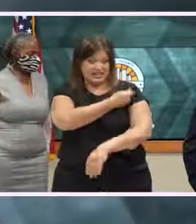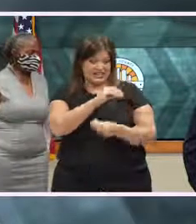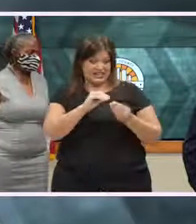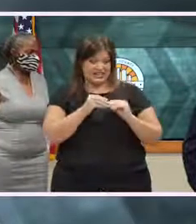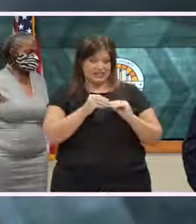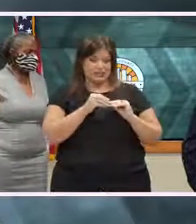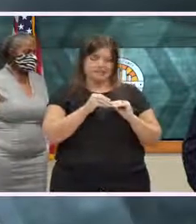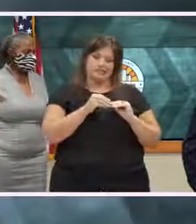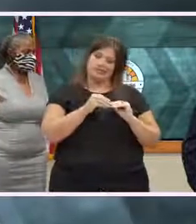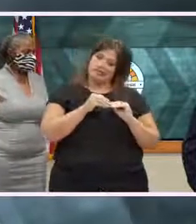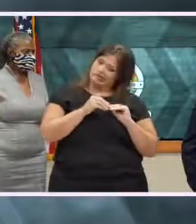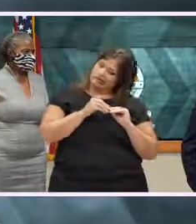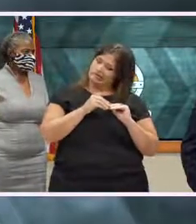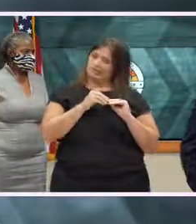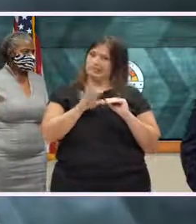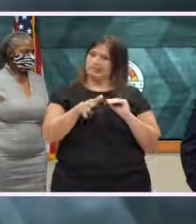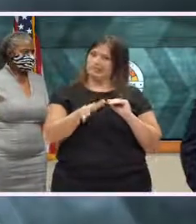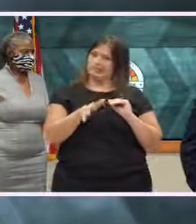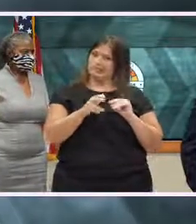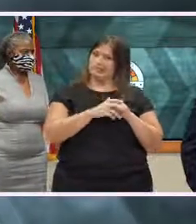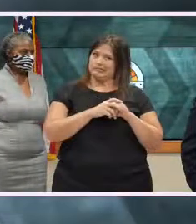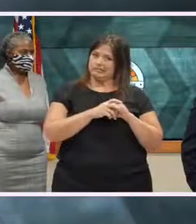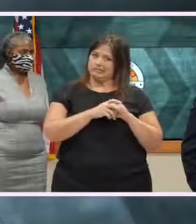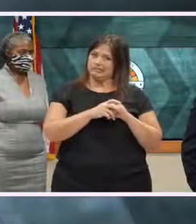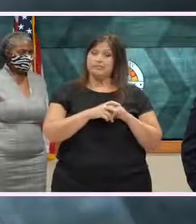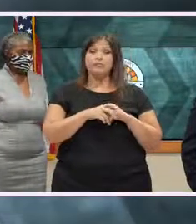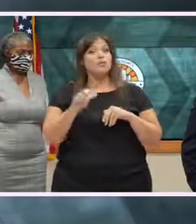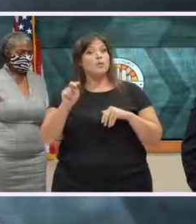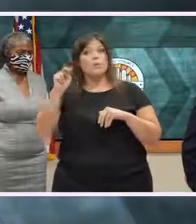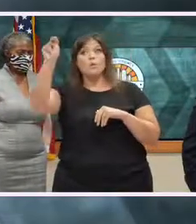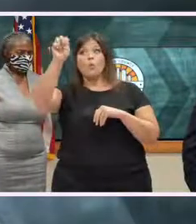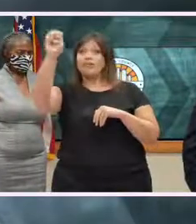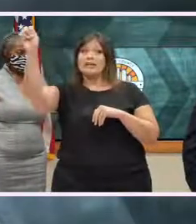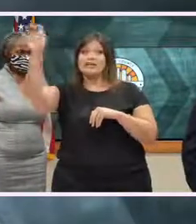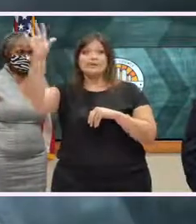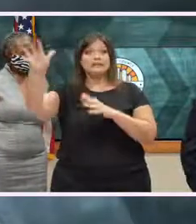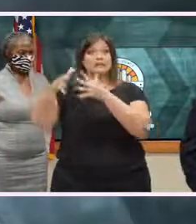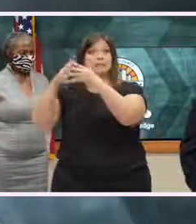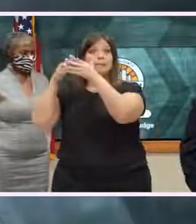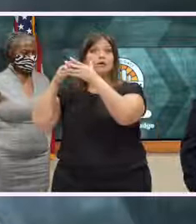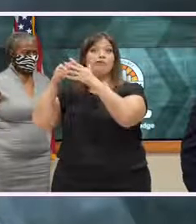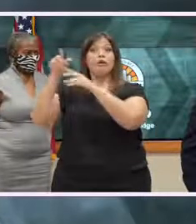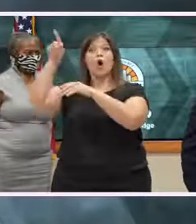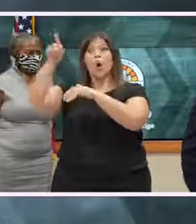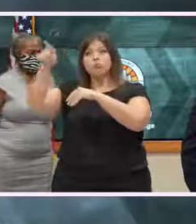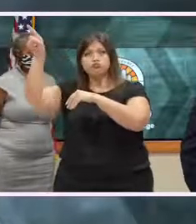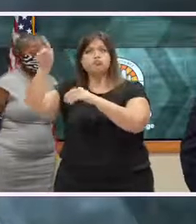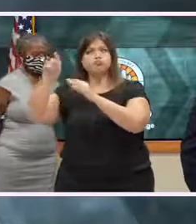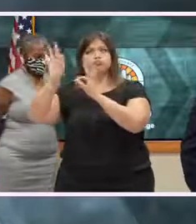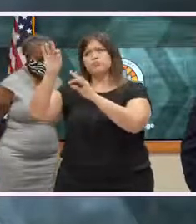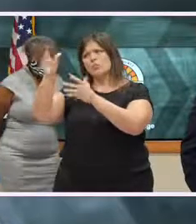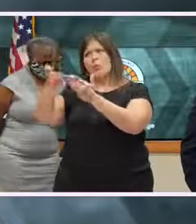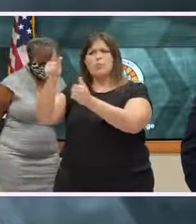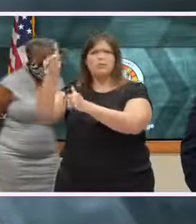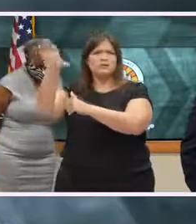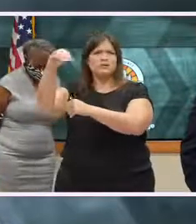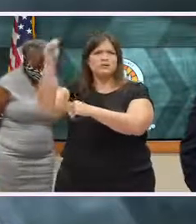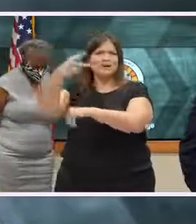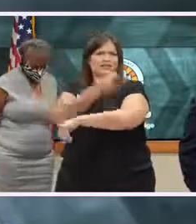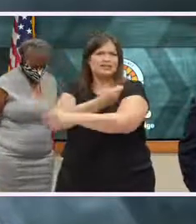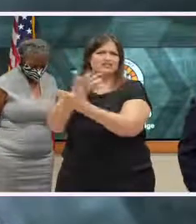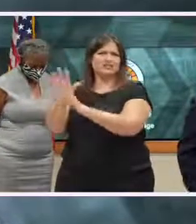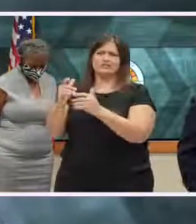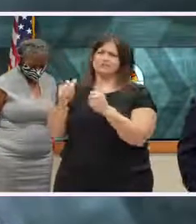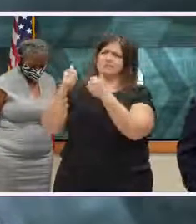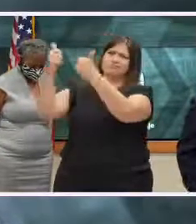we'd like. So, if you're up in the Northeast, where all of the adults and just about all of the adolescents are vaccinated, I can pretty much